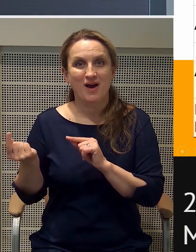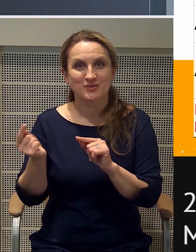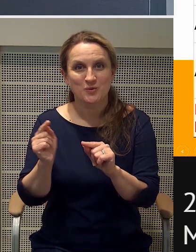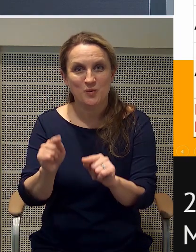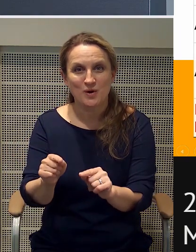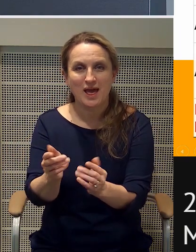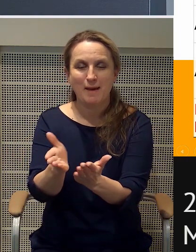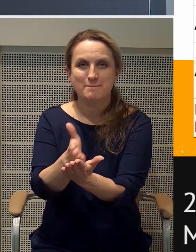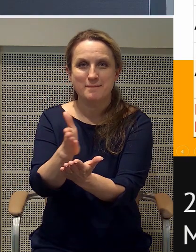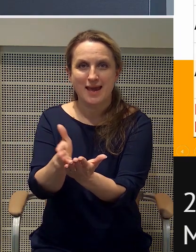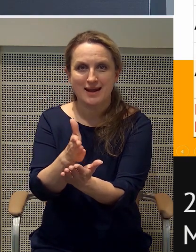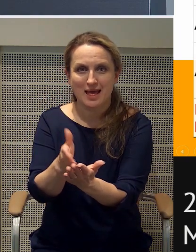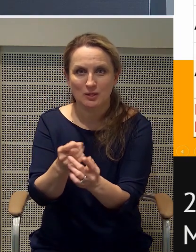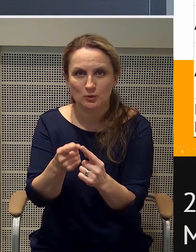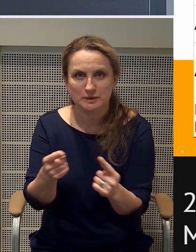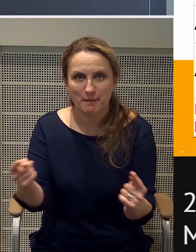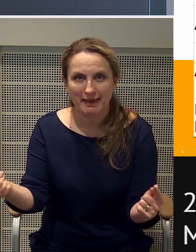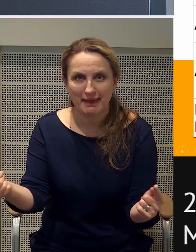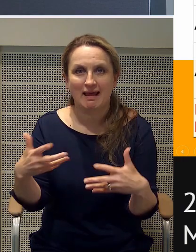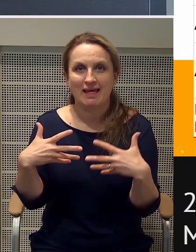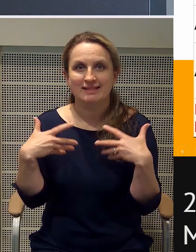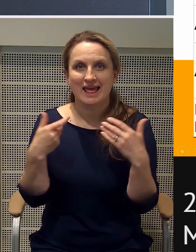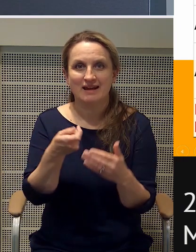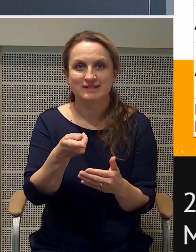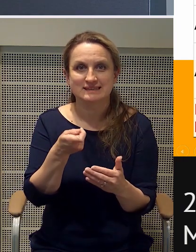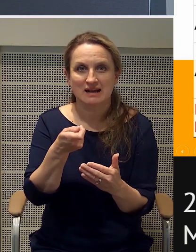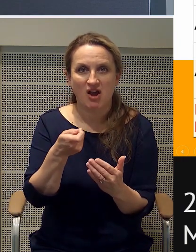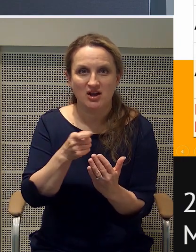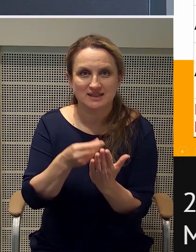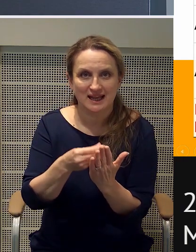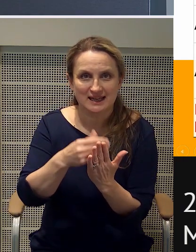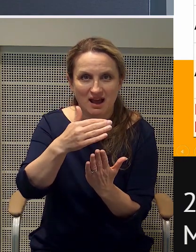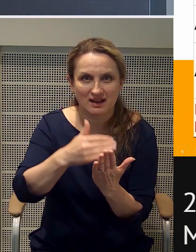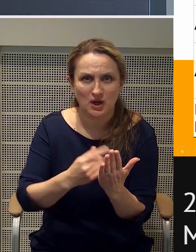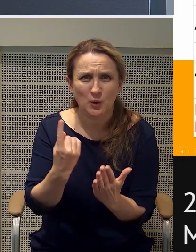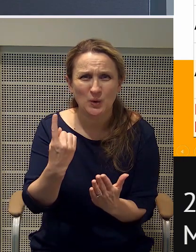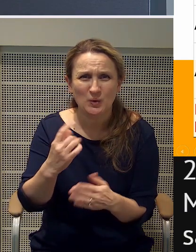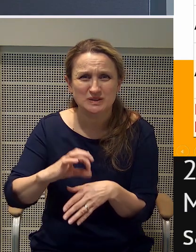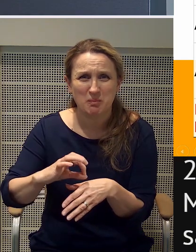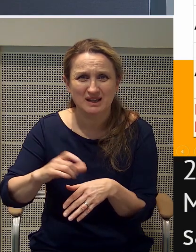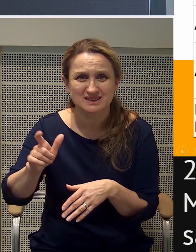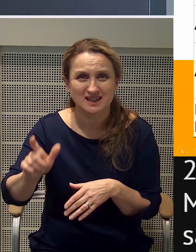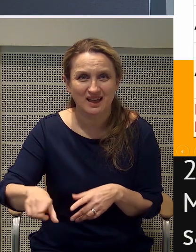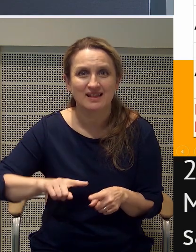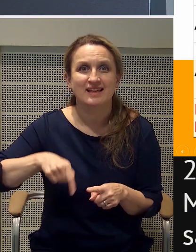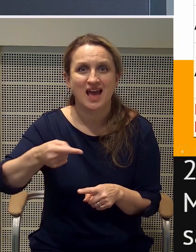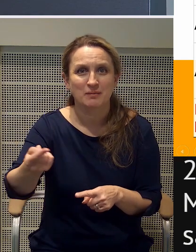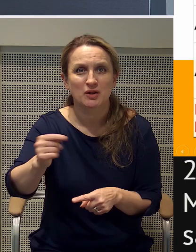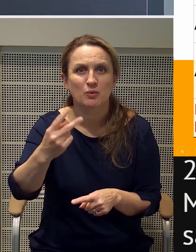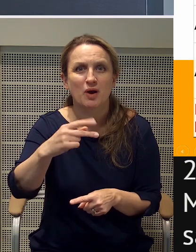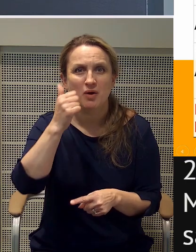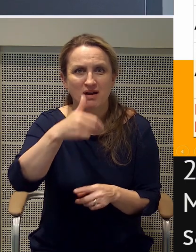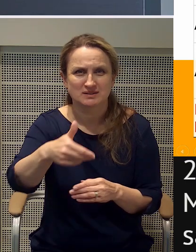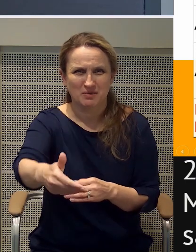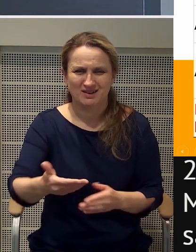we cannot expect the pharmaceutical companies to offer solutions